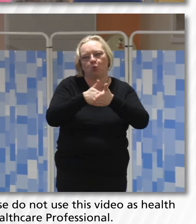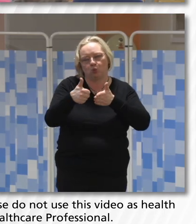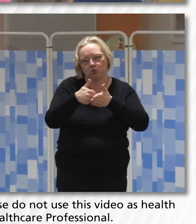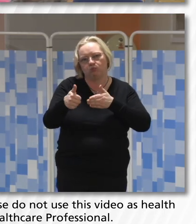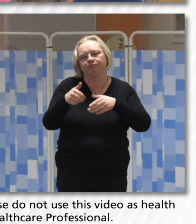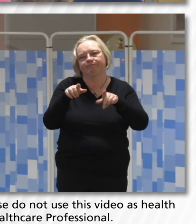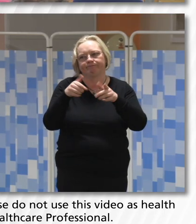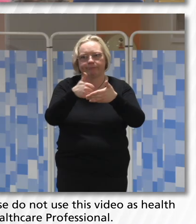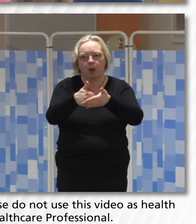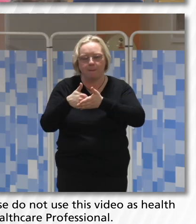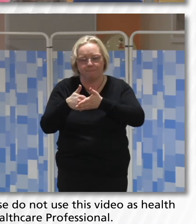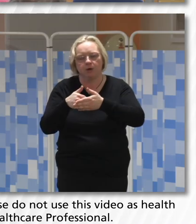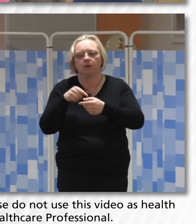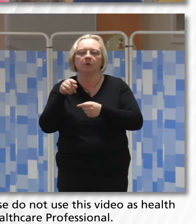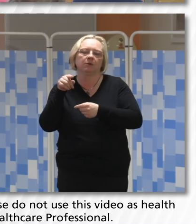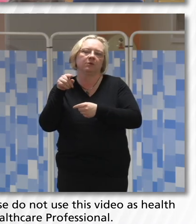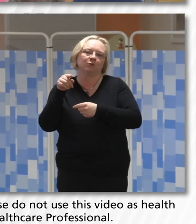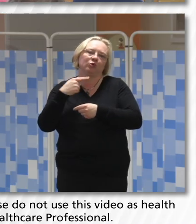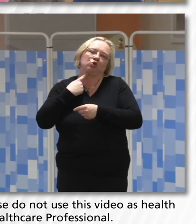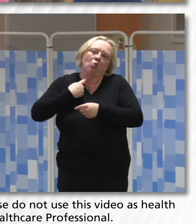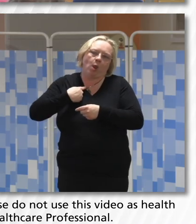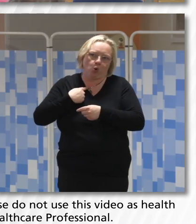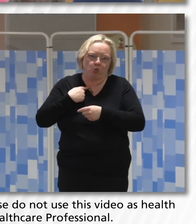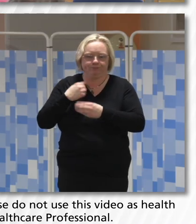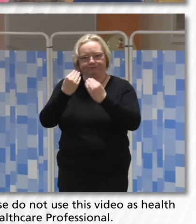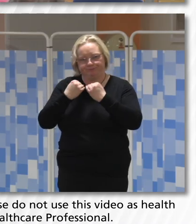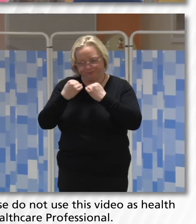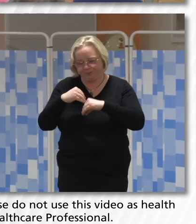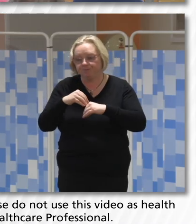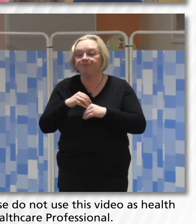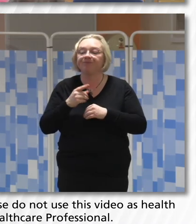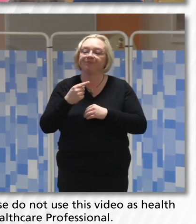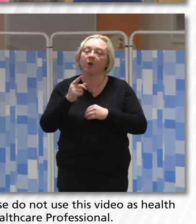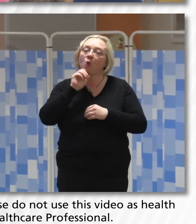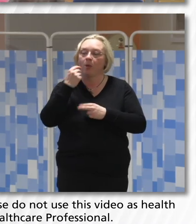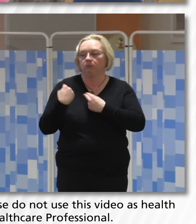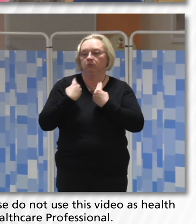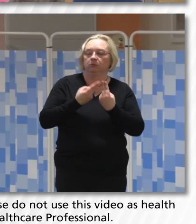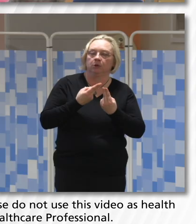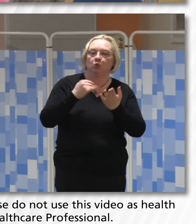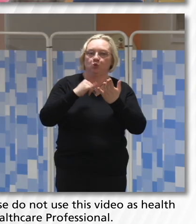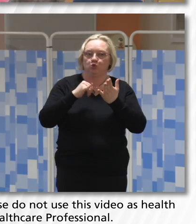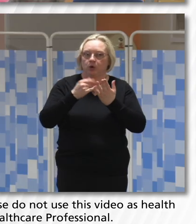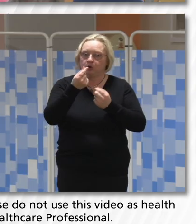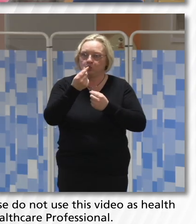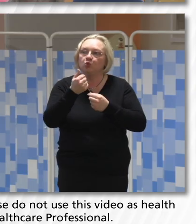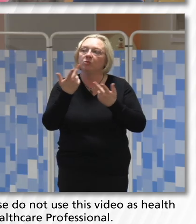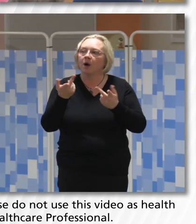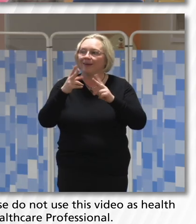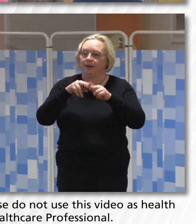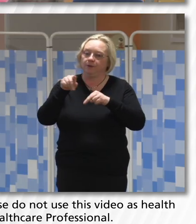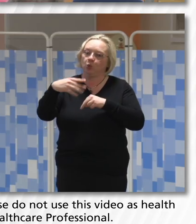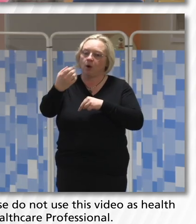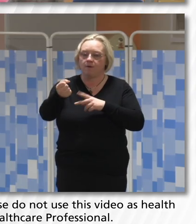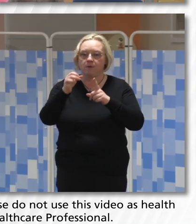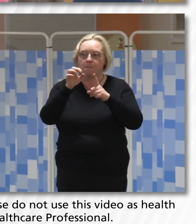And in a moment, I'm going to hand over to Suzanne. But if you have got Parkinson's and you're in the room or you're online, the good